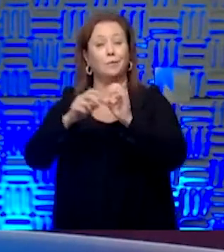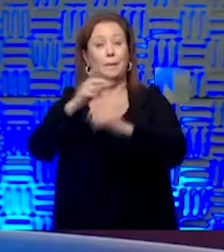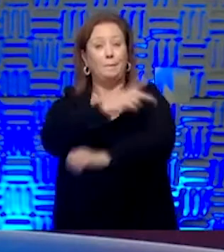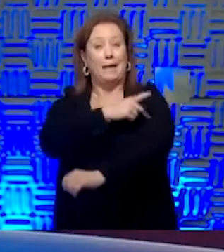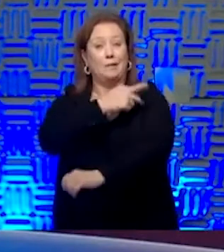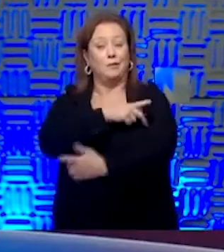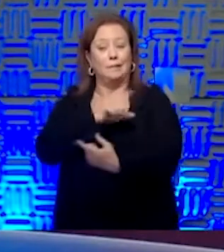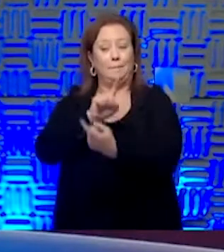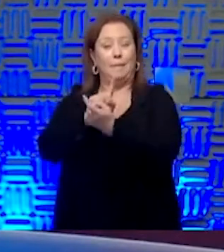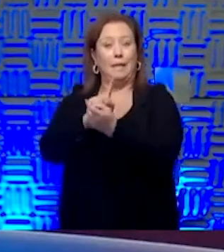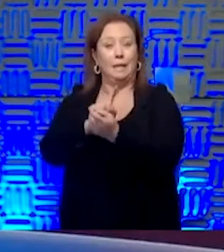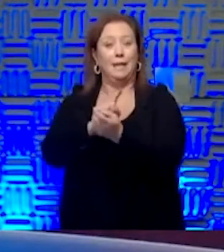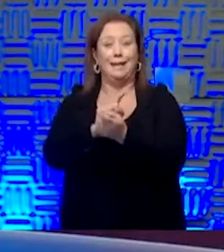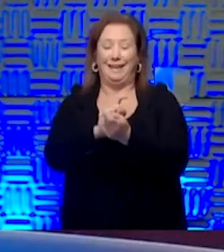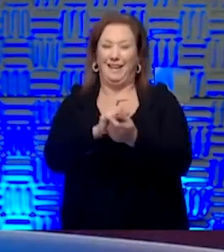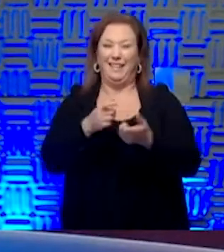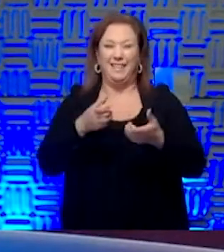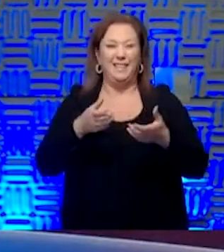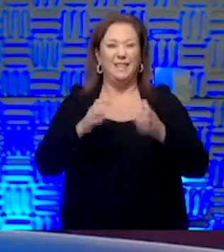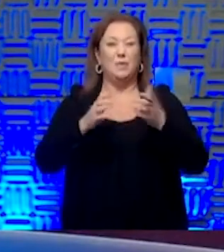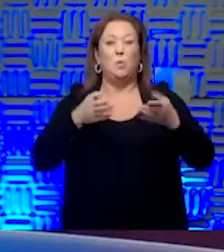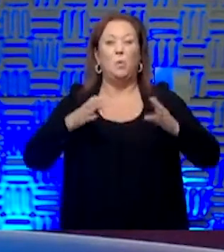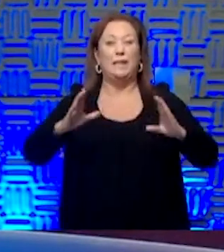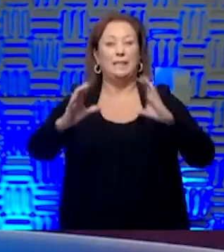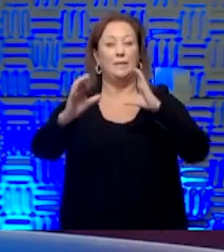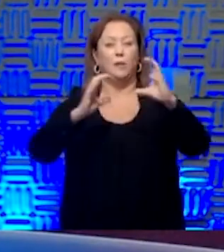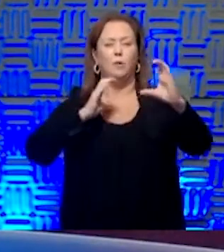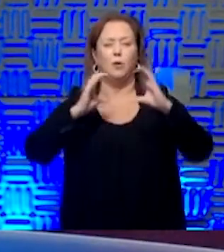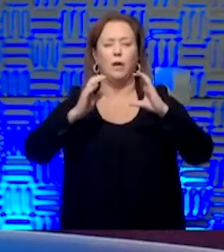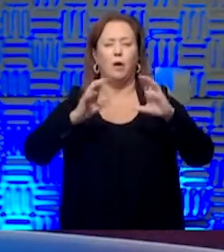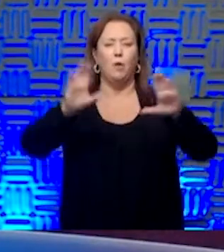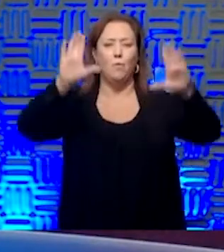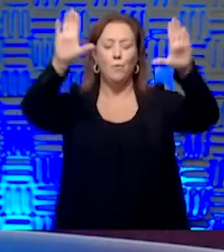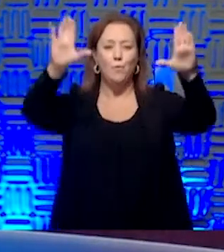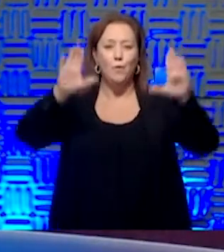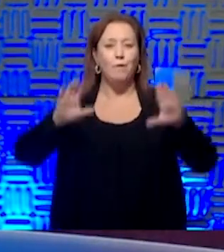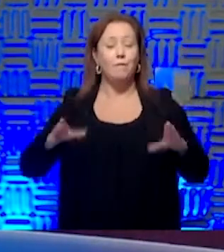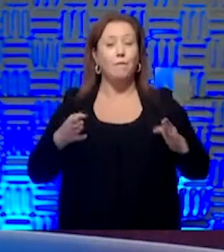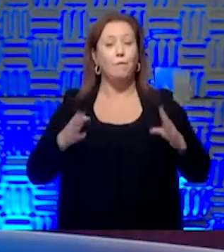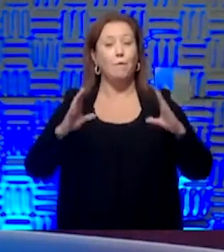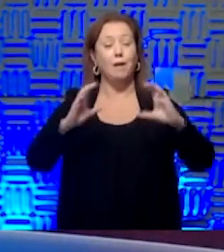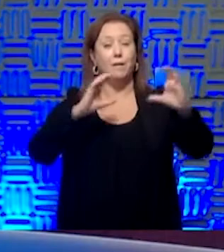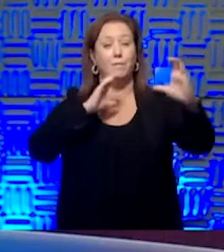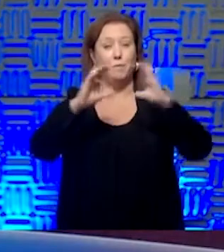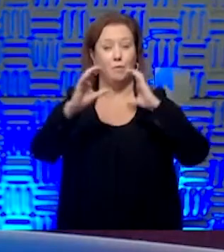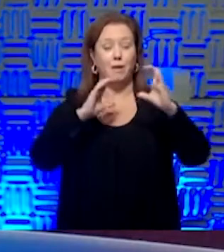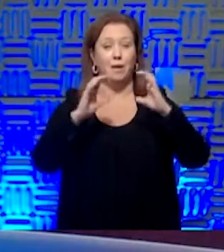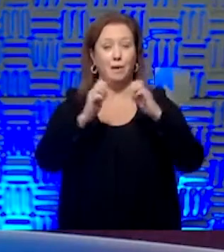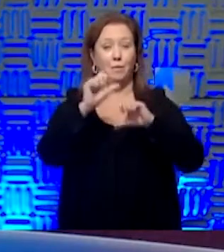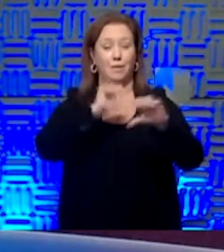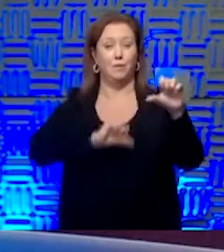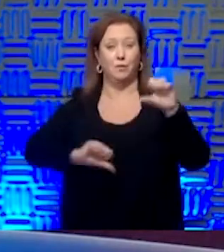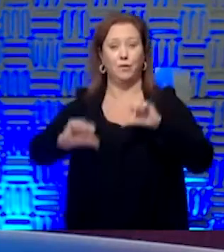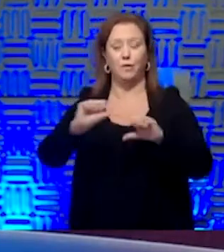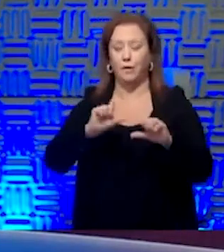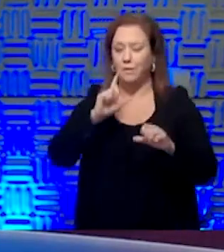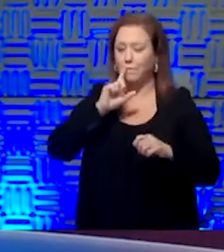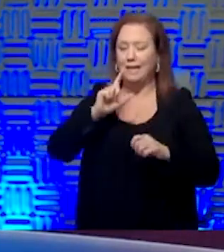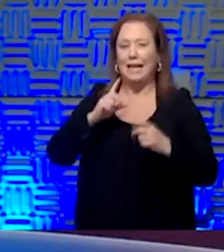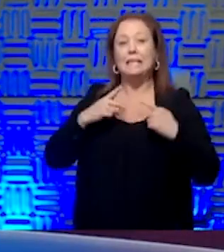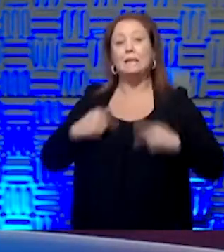And these platforms turn out to be a really amazing way to bring us together. Yeah. And so it's